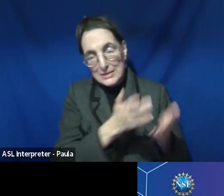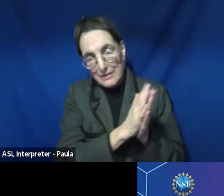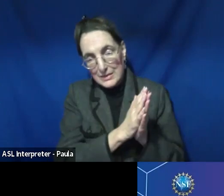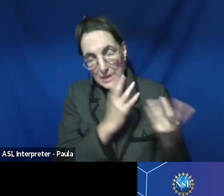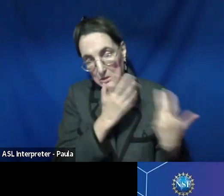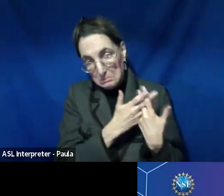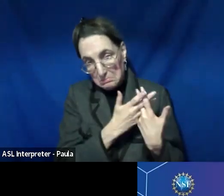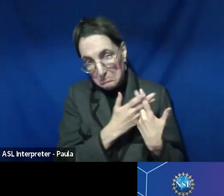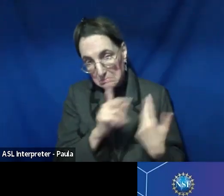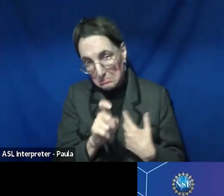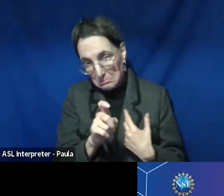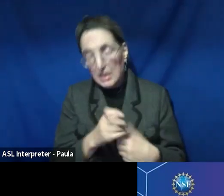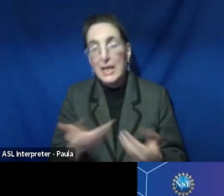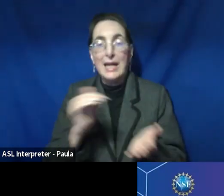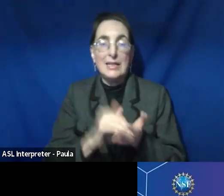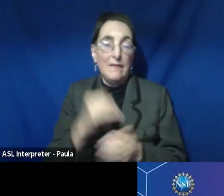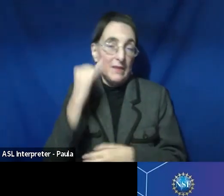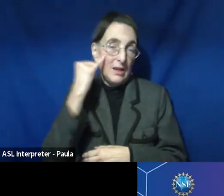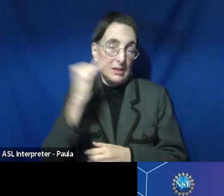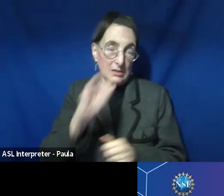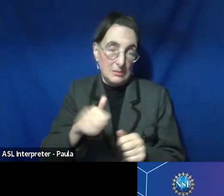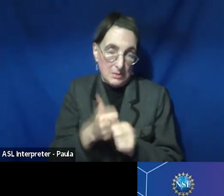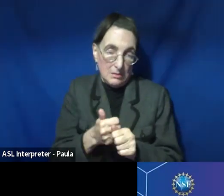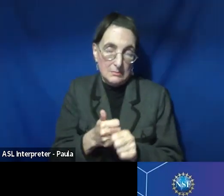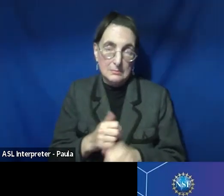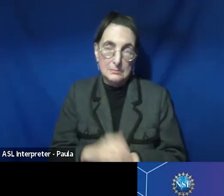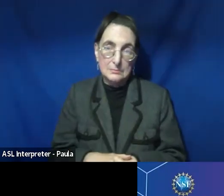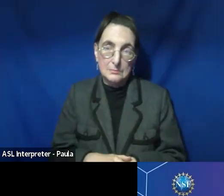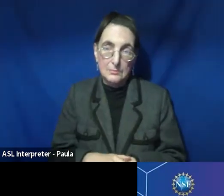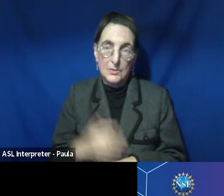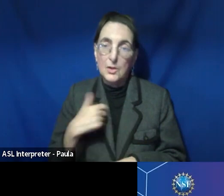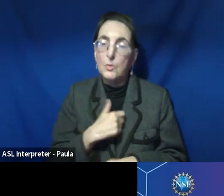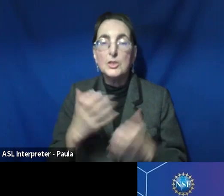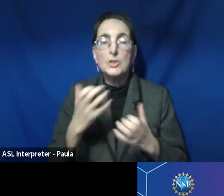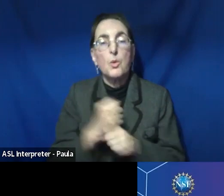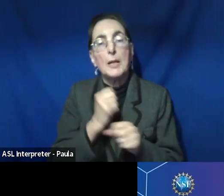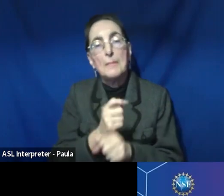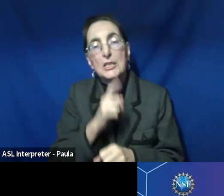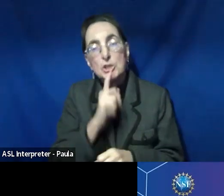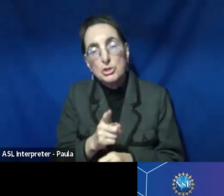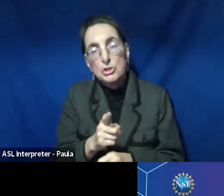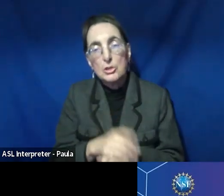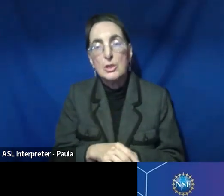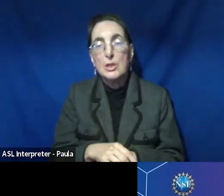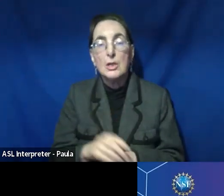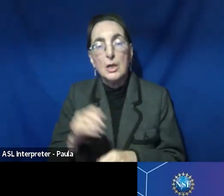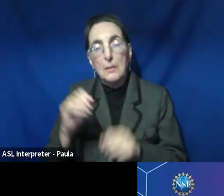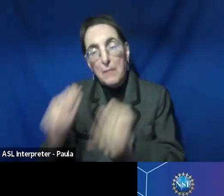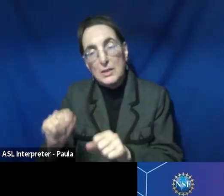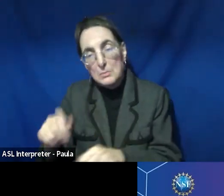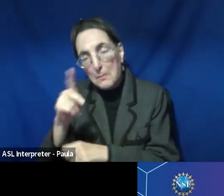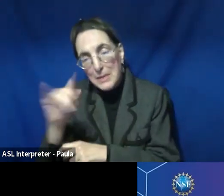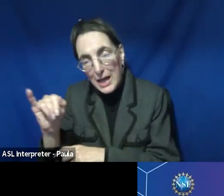again, the idea here is that we just want to make sure that prospective PIs